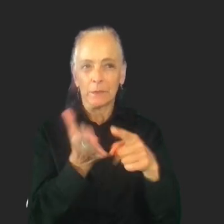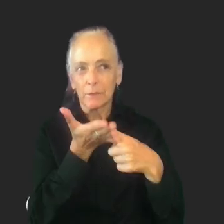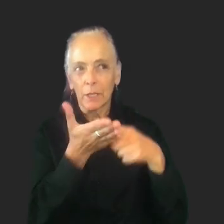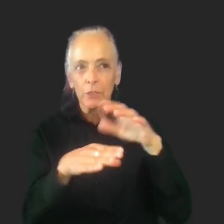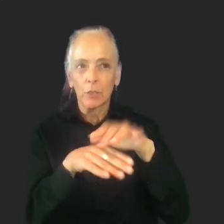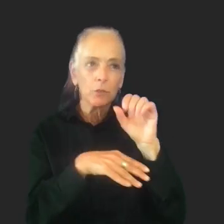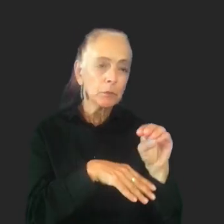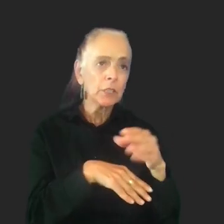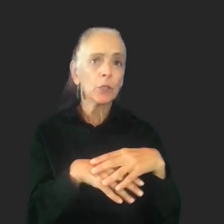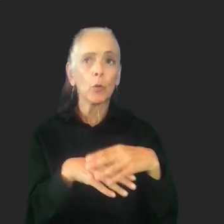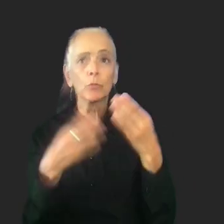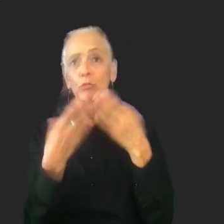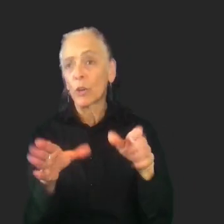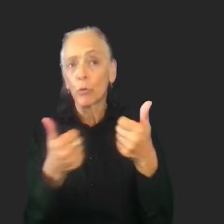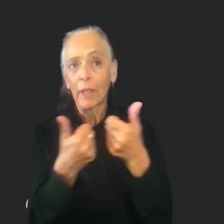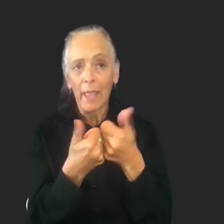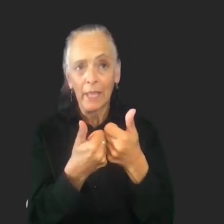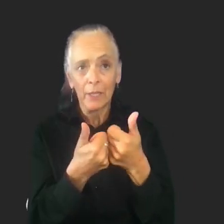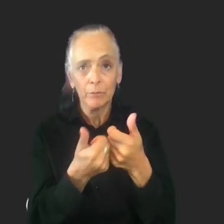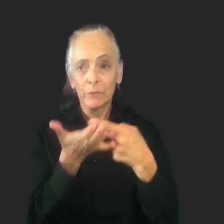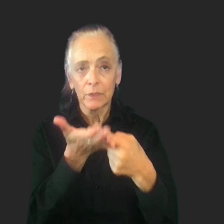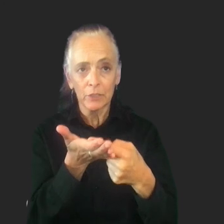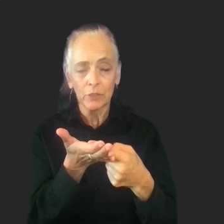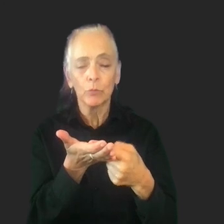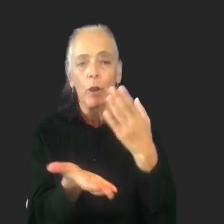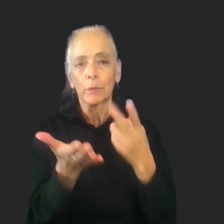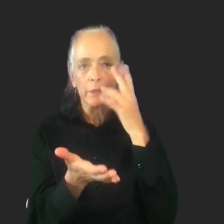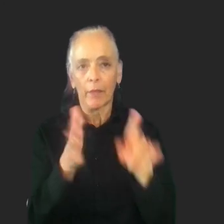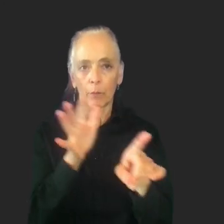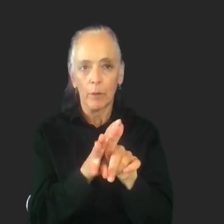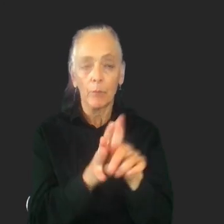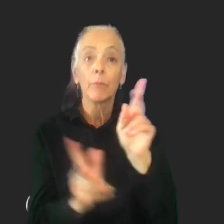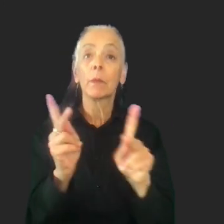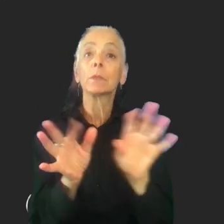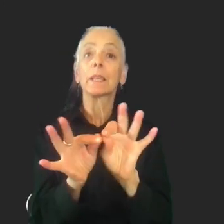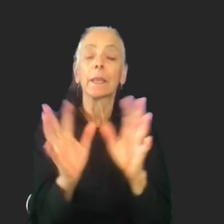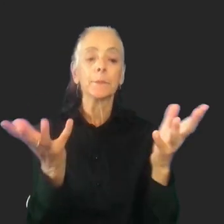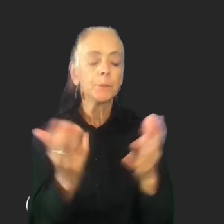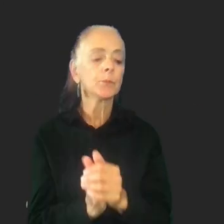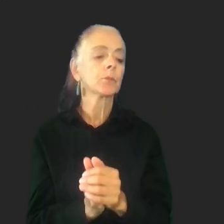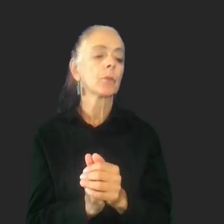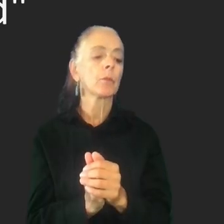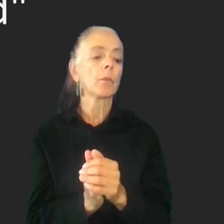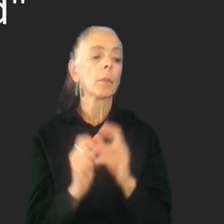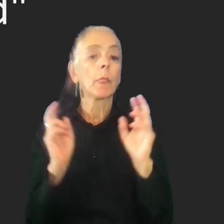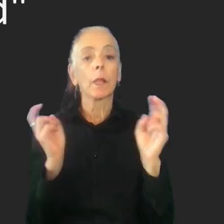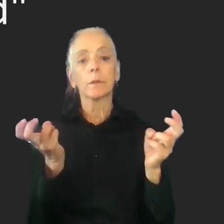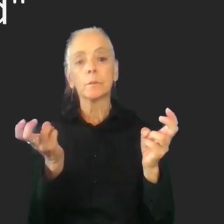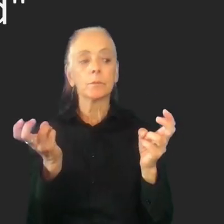media or even just general gamer discourse you've probably seen this crop up people saying things like